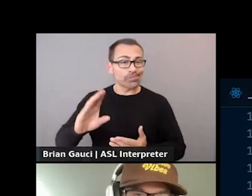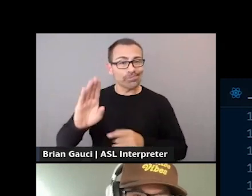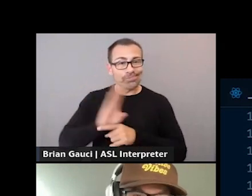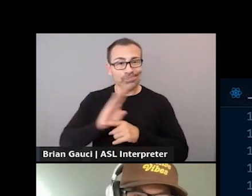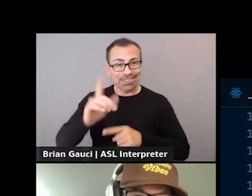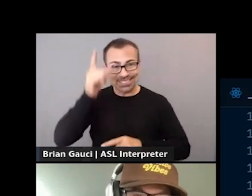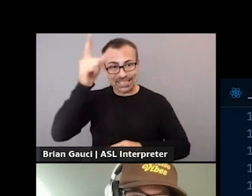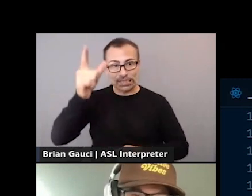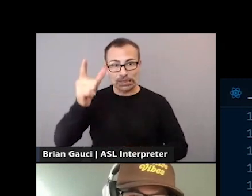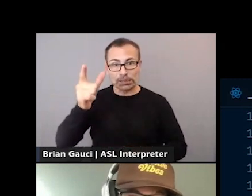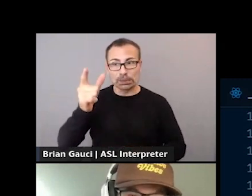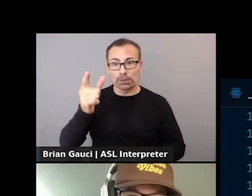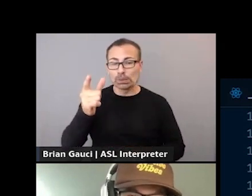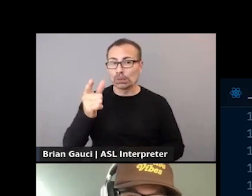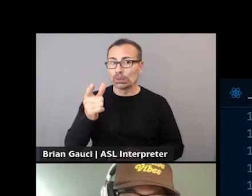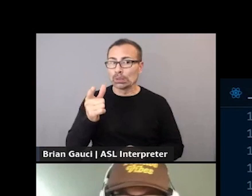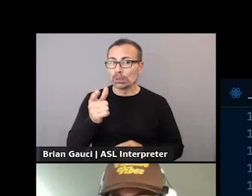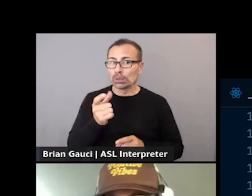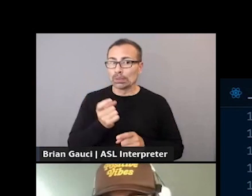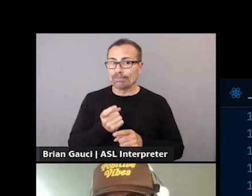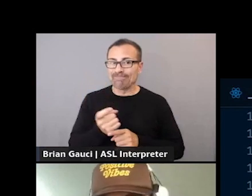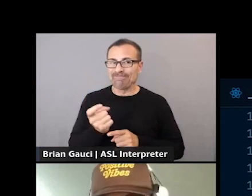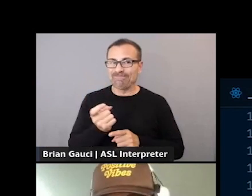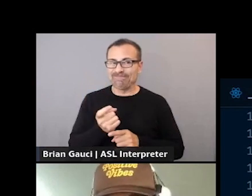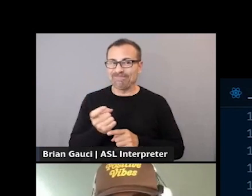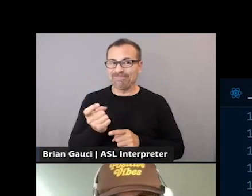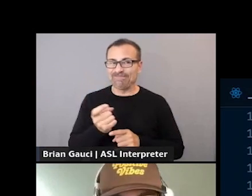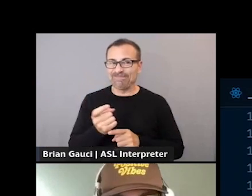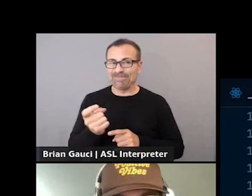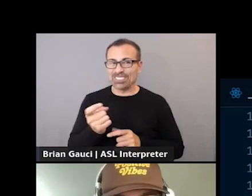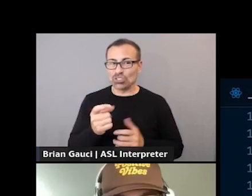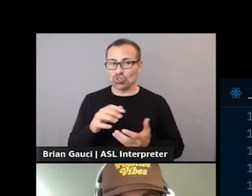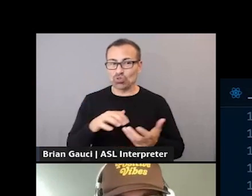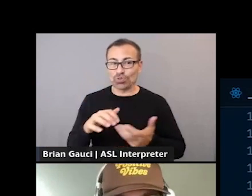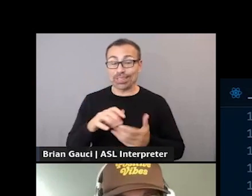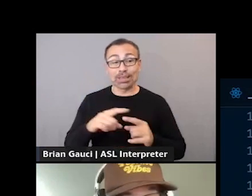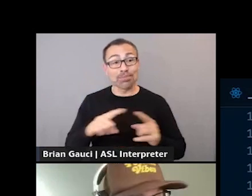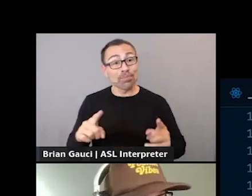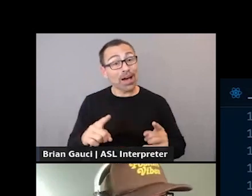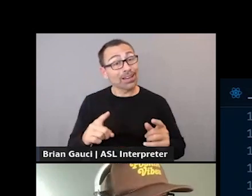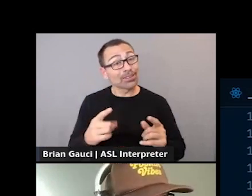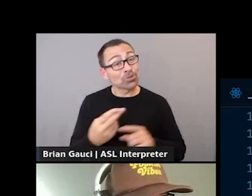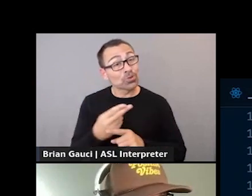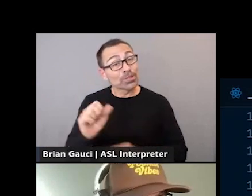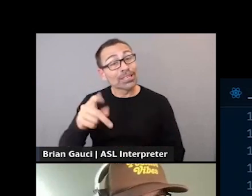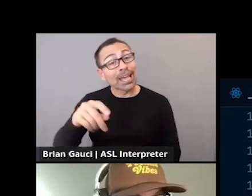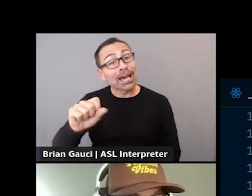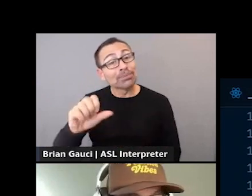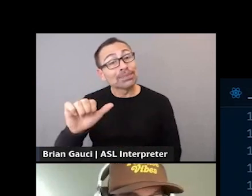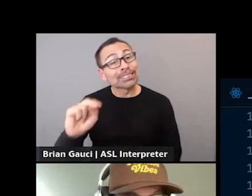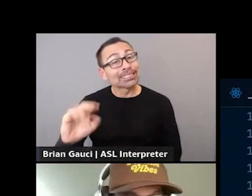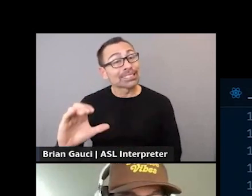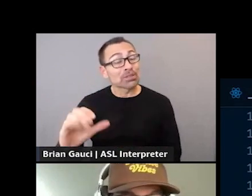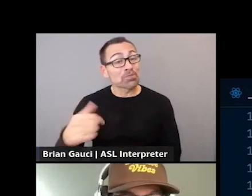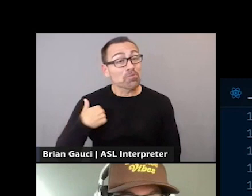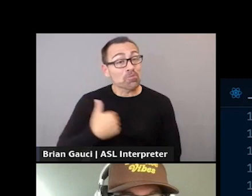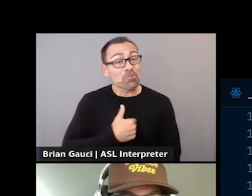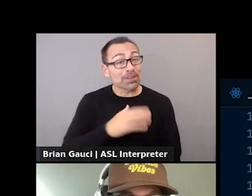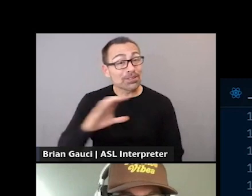But the benefit is that with AppSync, we do all of that for you. if you tell us what your schema is,